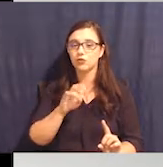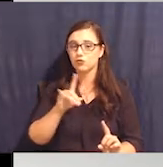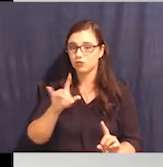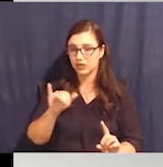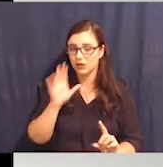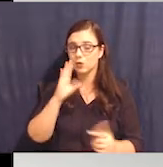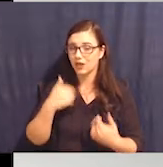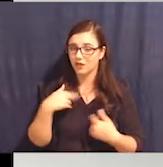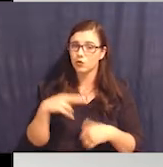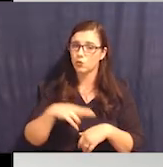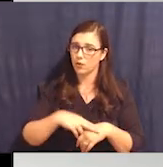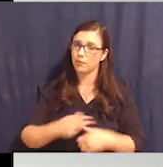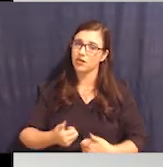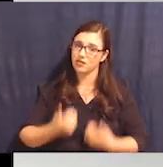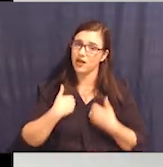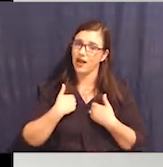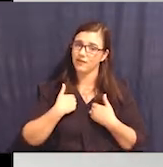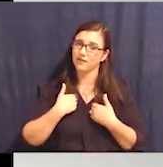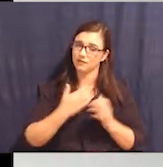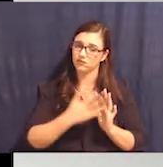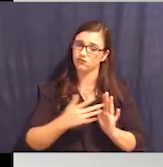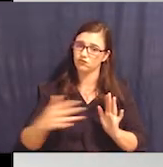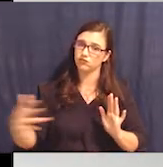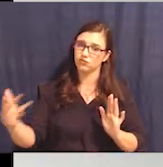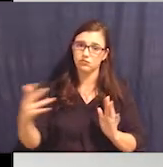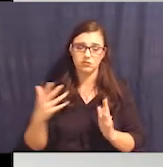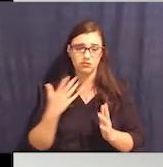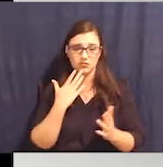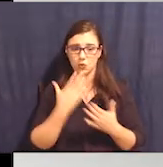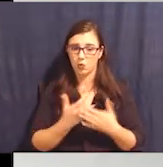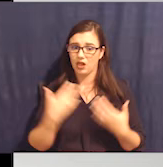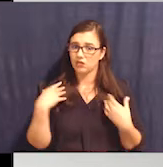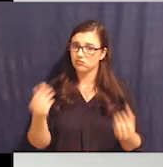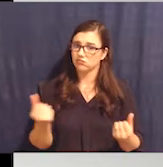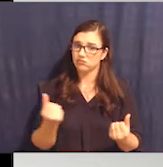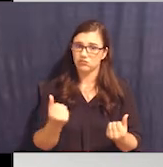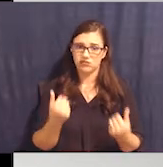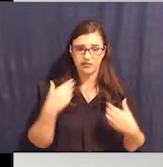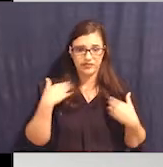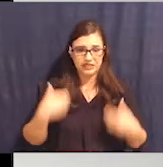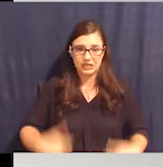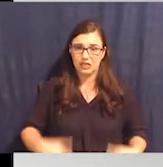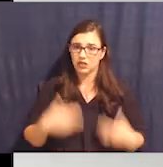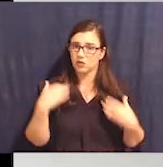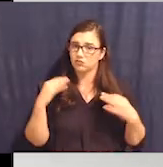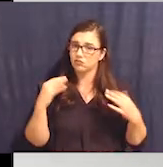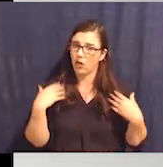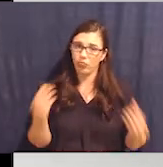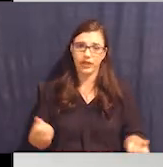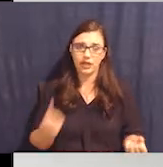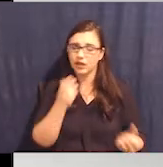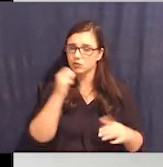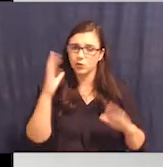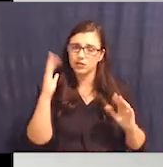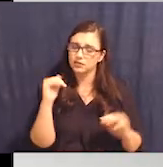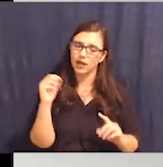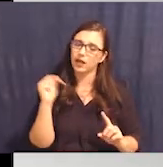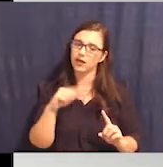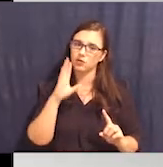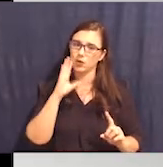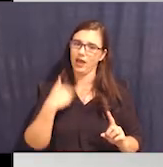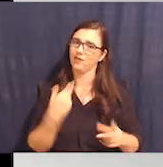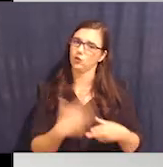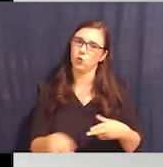lifetime. Ricky will have a normal lifespan. He's well in every respect physically. So I don't expect that